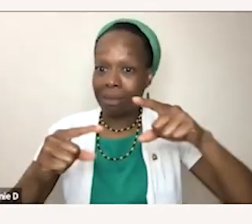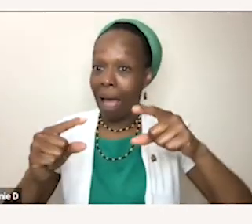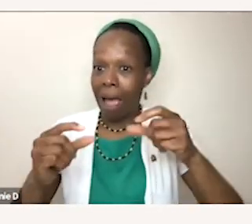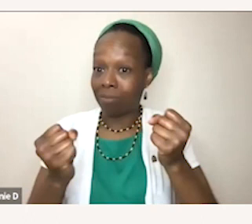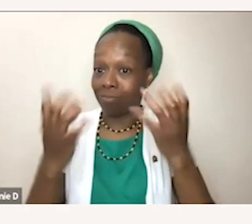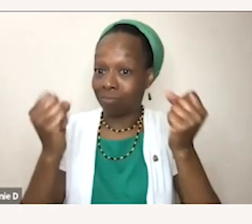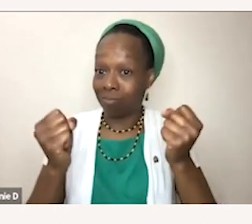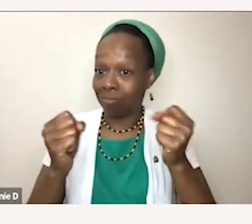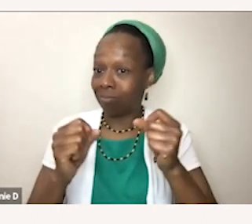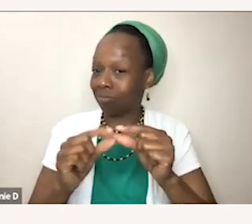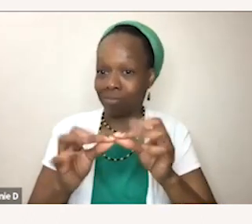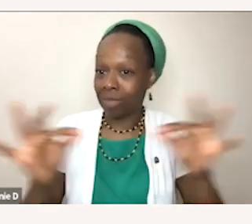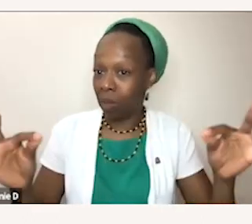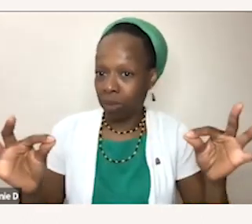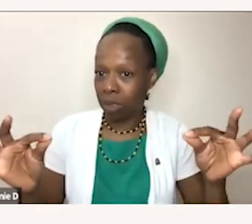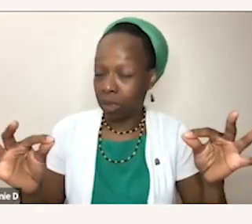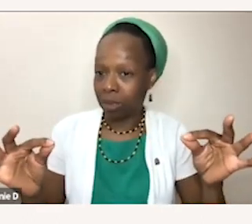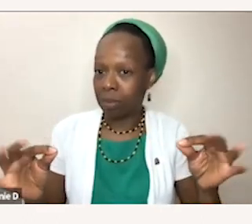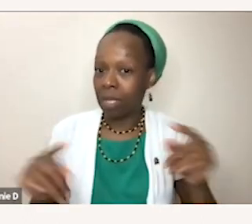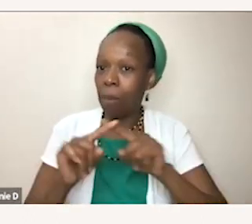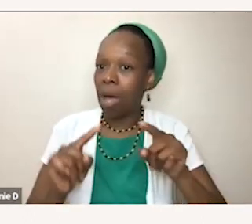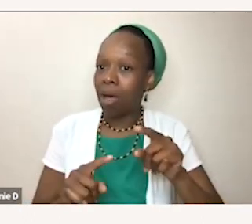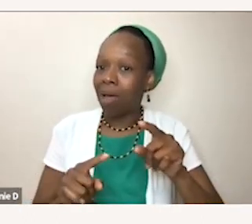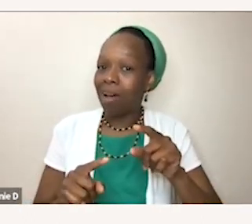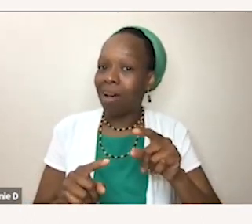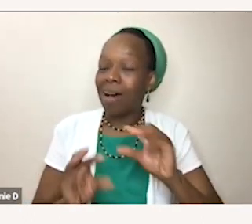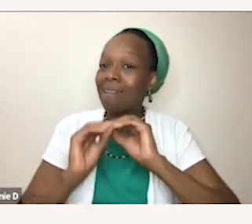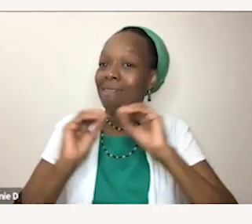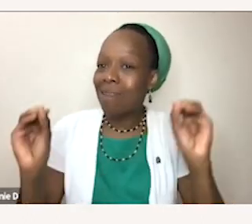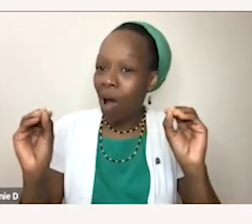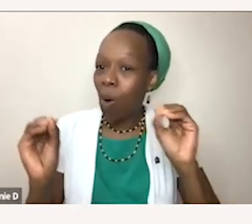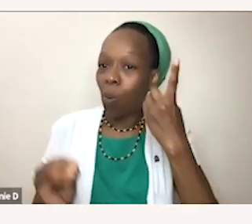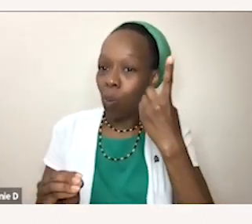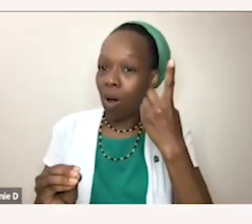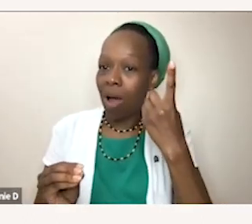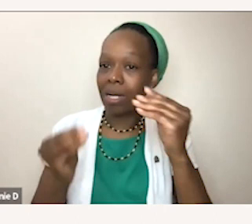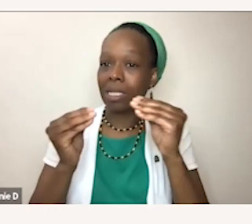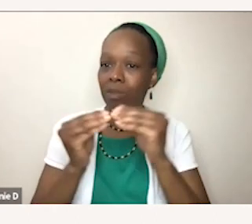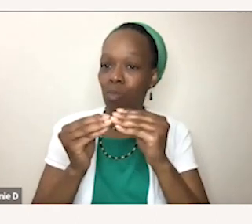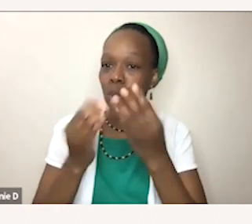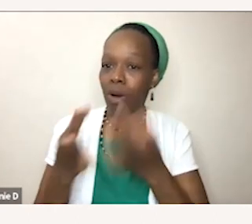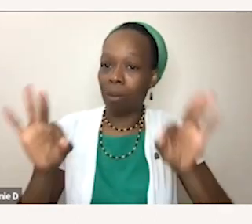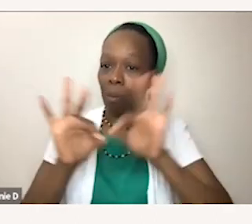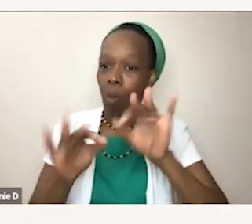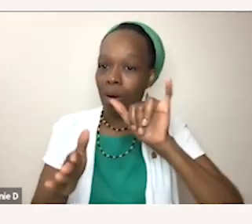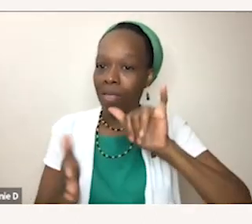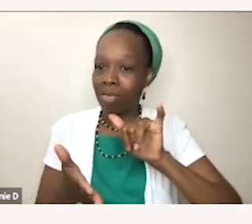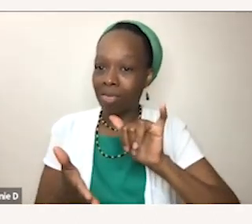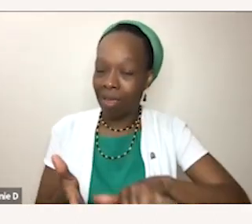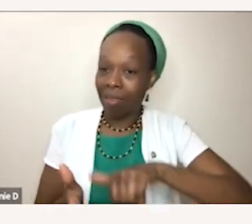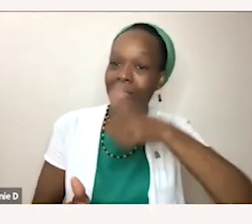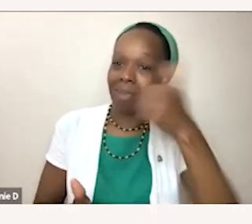those modalities or options are inferior to one another. It's all about what's